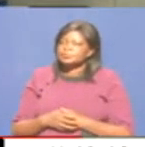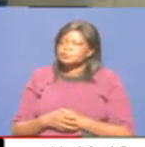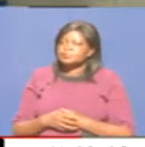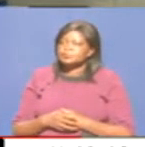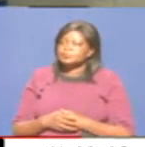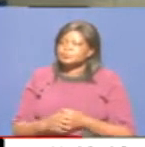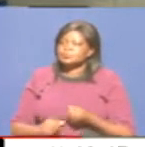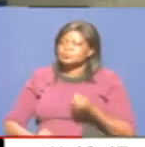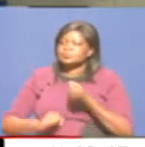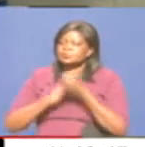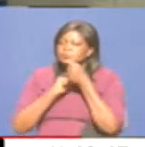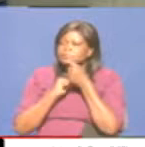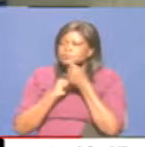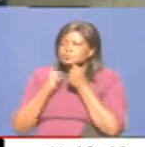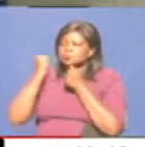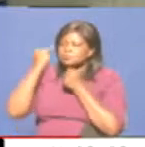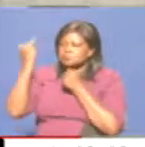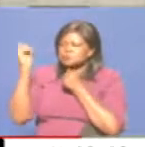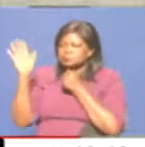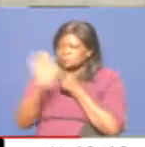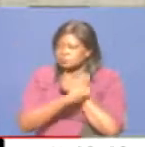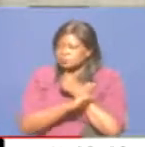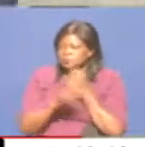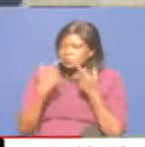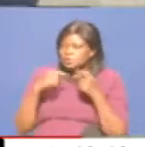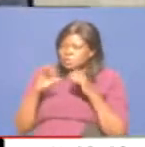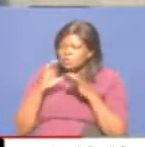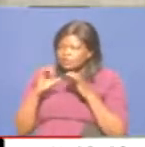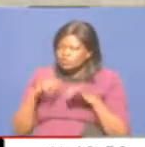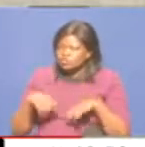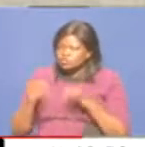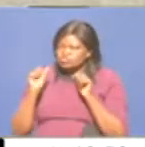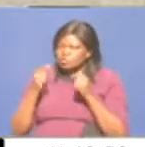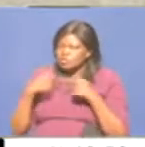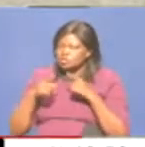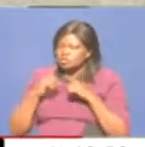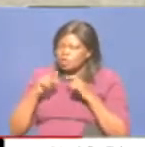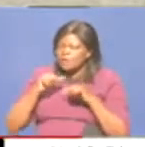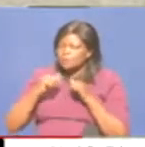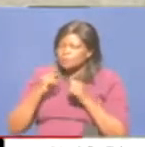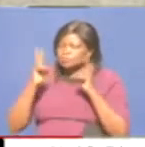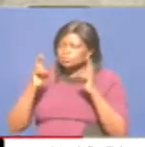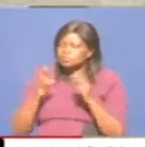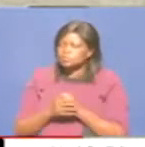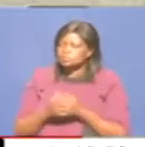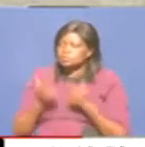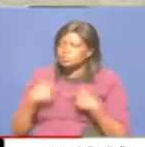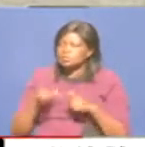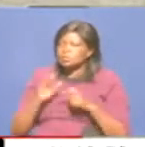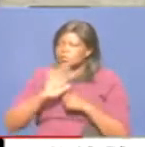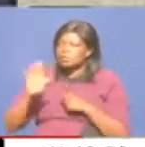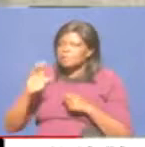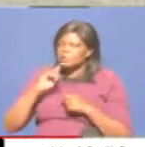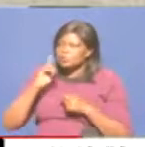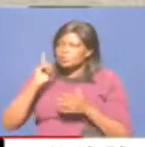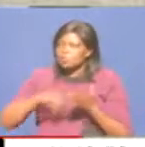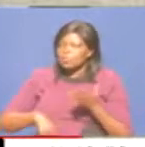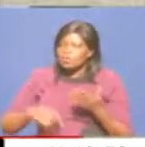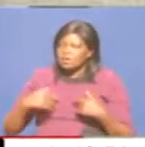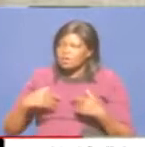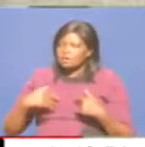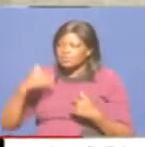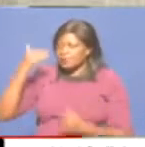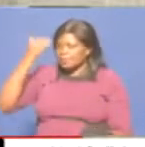support him in the idea that let the conversation go on. Mm-hmm. Let us talk about these issues. Let them tell us what they have in